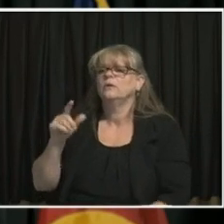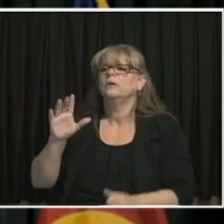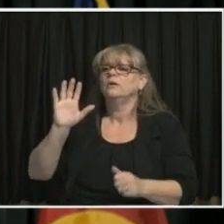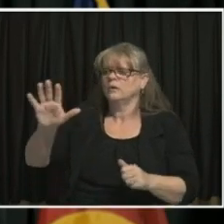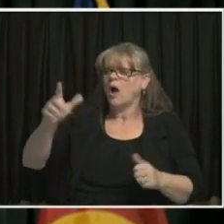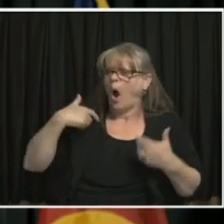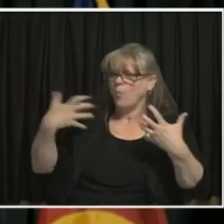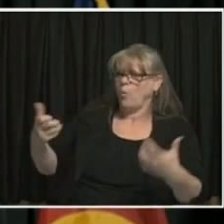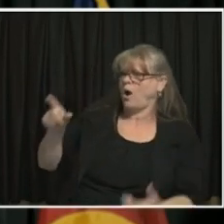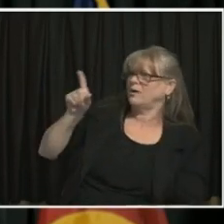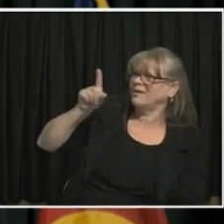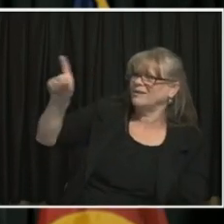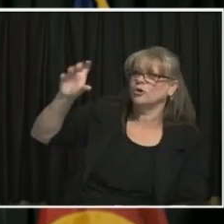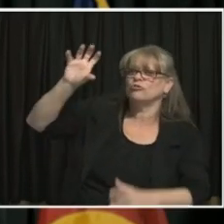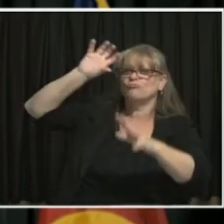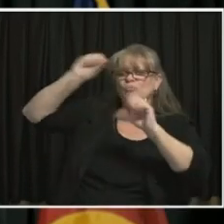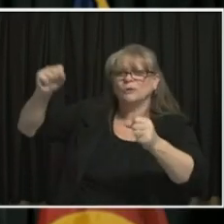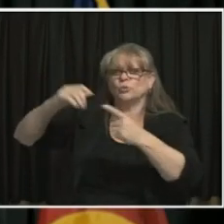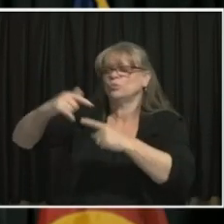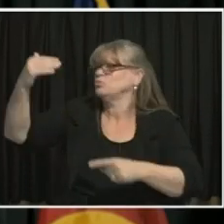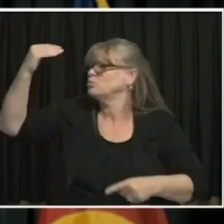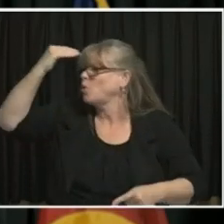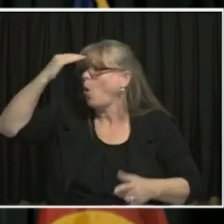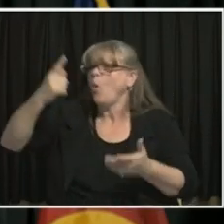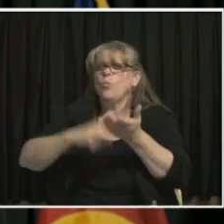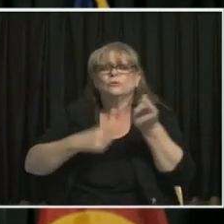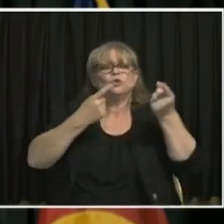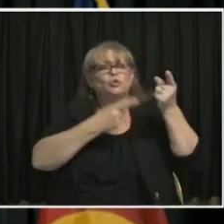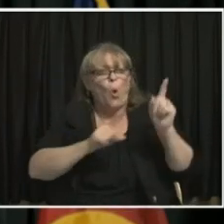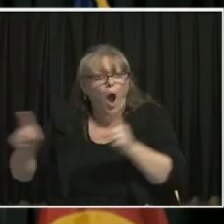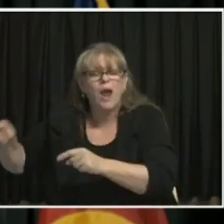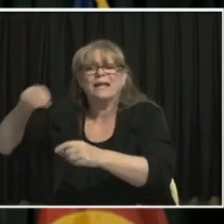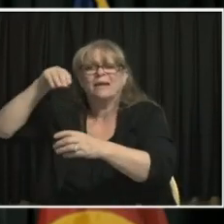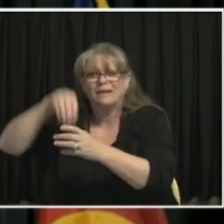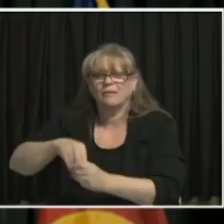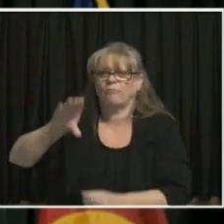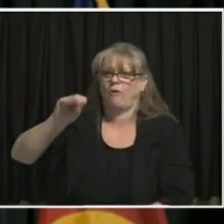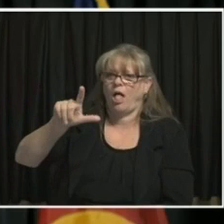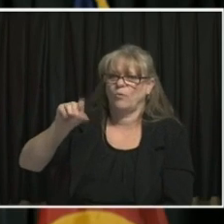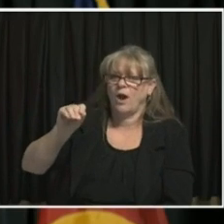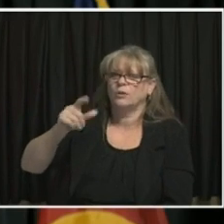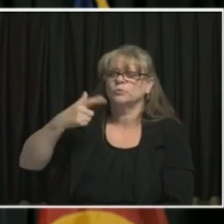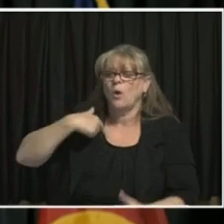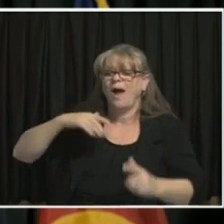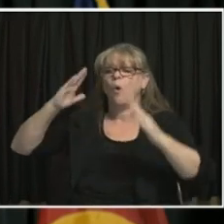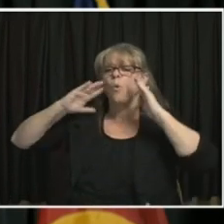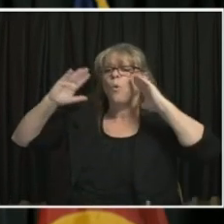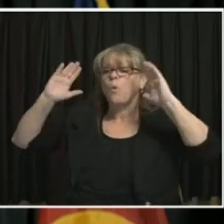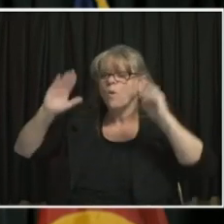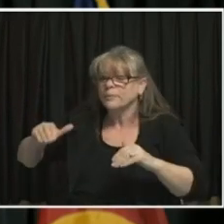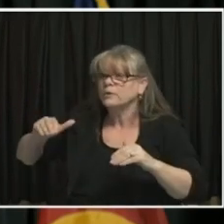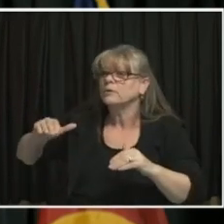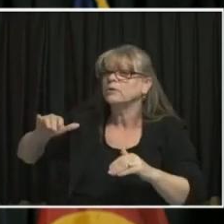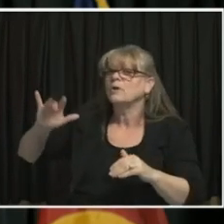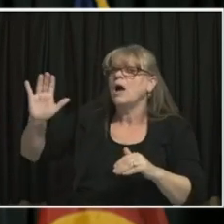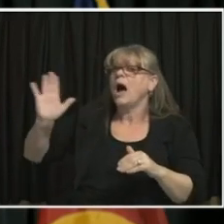going on the ground in states like Colorado, and hopefully elevate our partnership to help save lives in